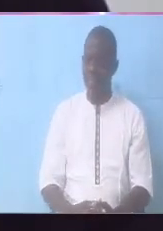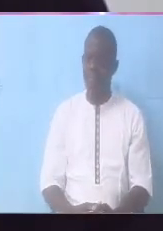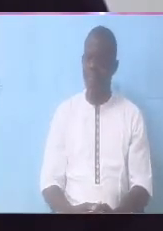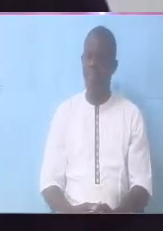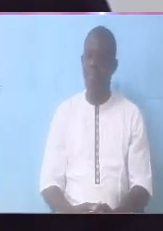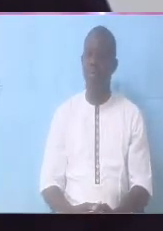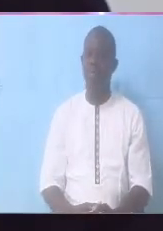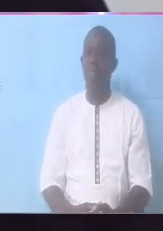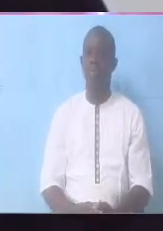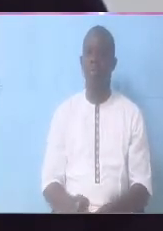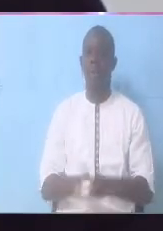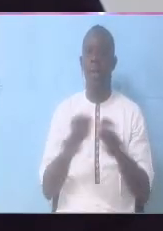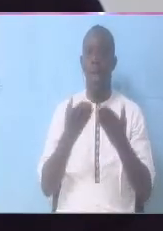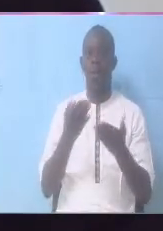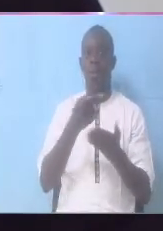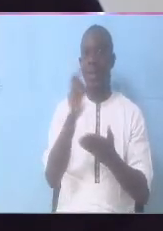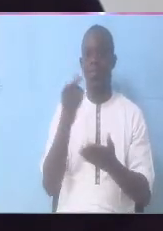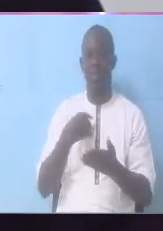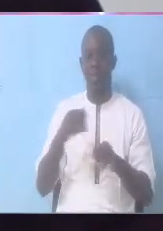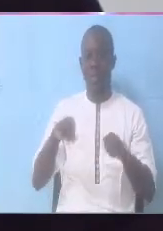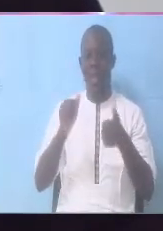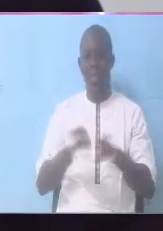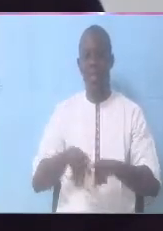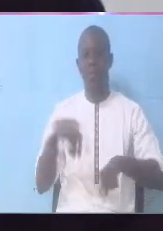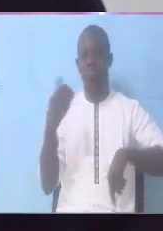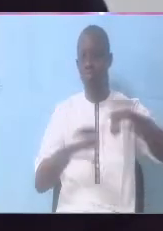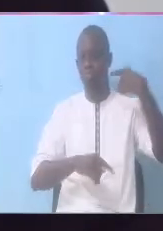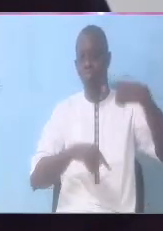these people start drumming. And